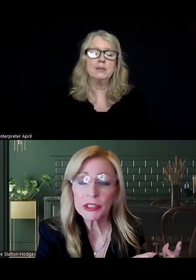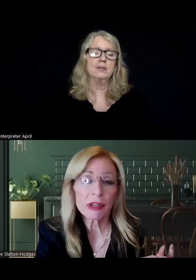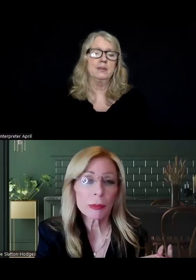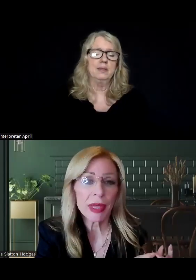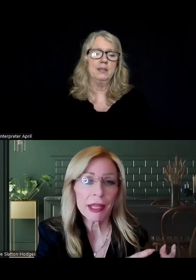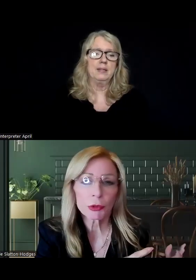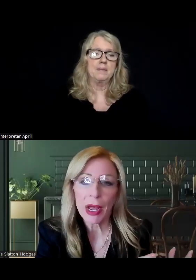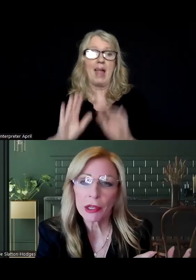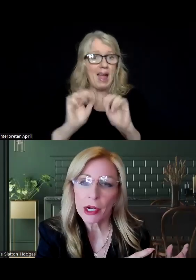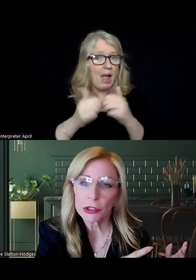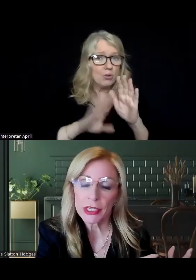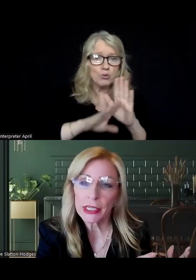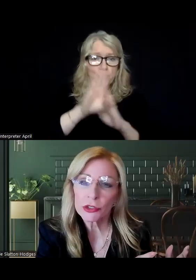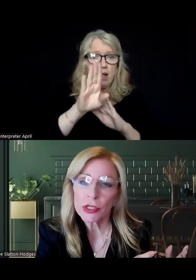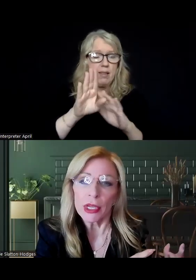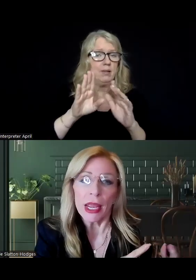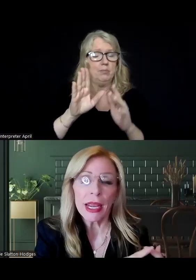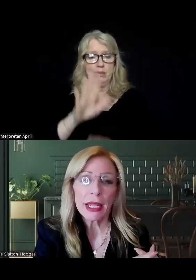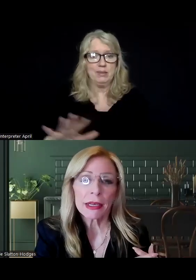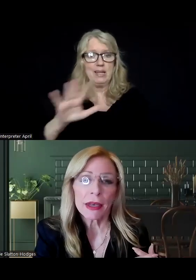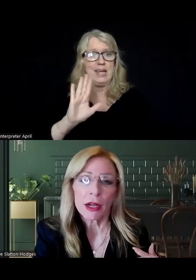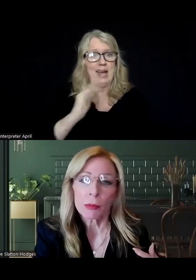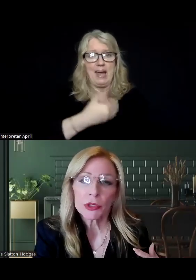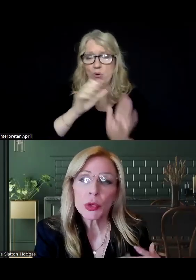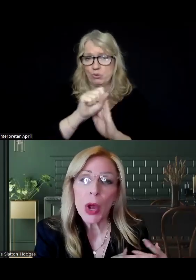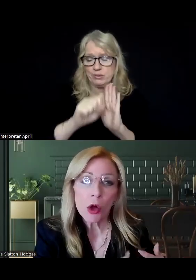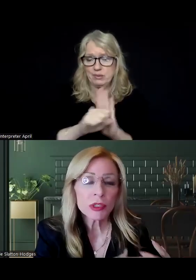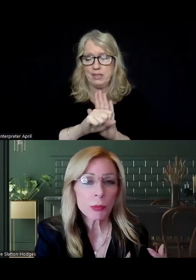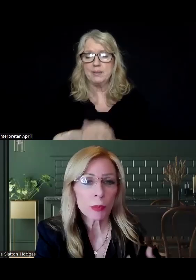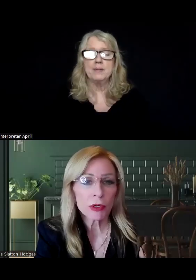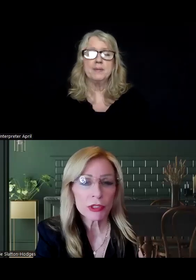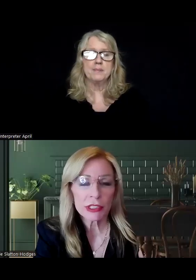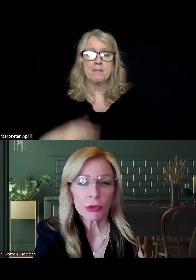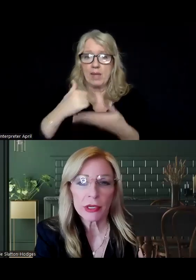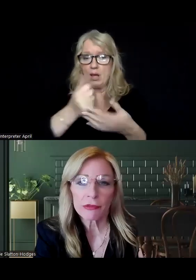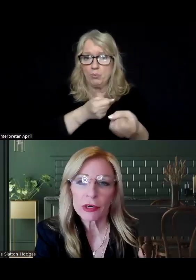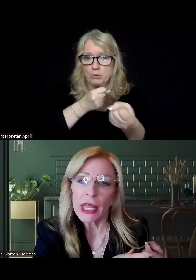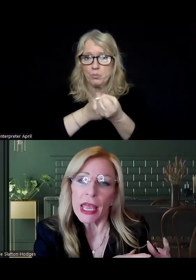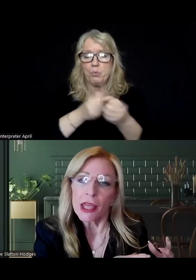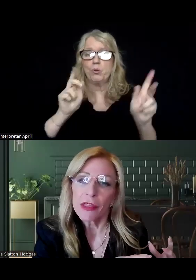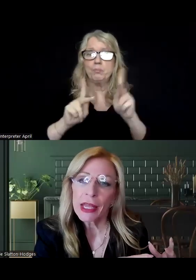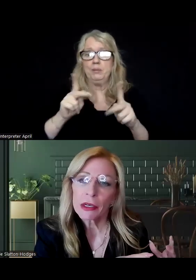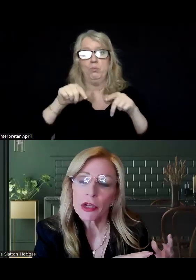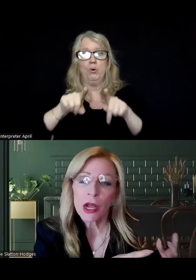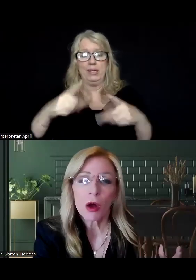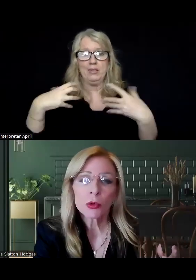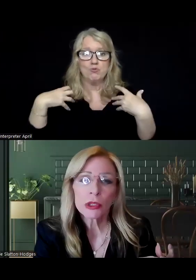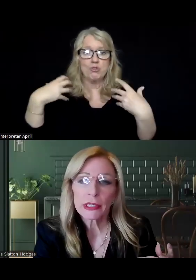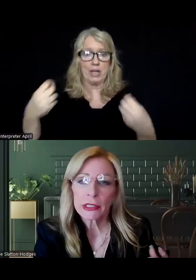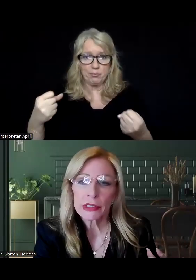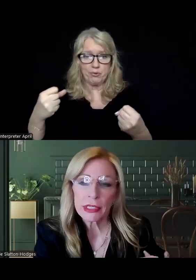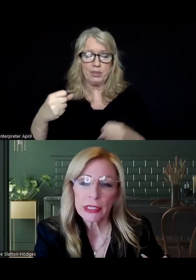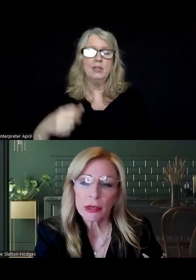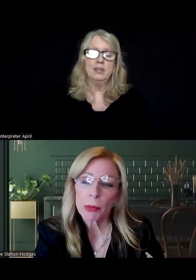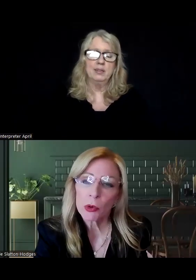how we develop that throughout our states, and to help support persons in recovery. And that not